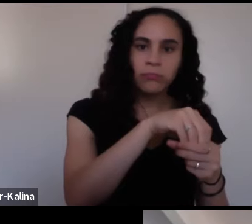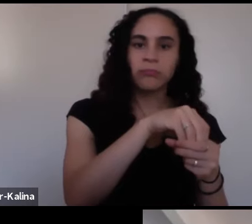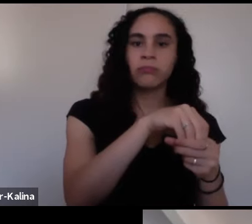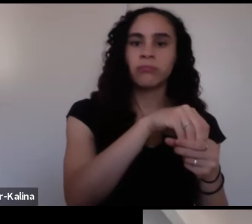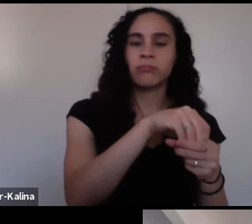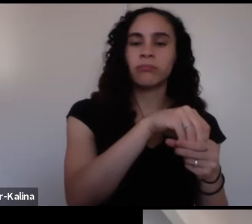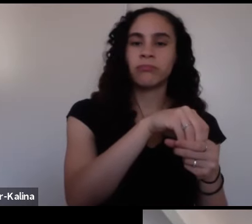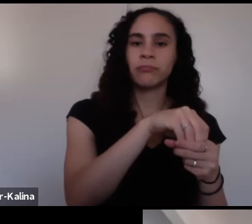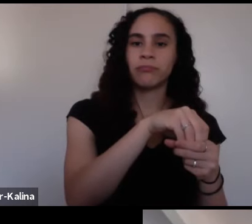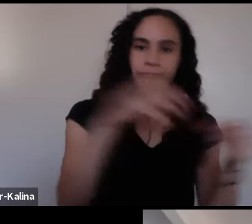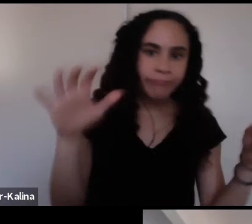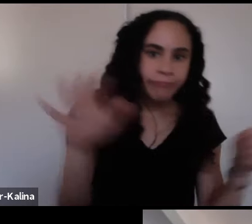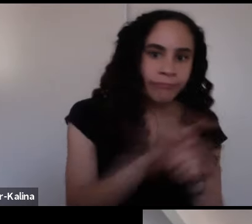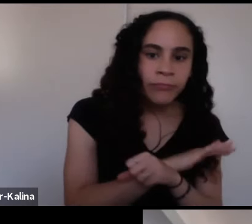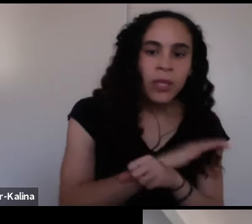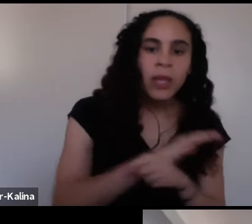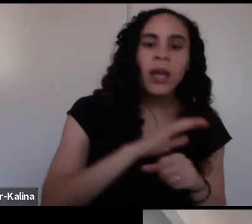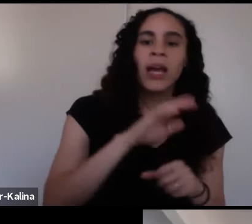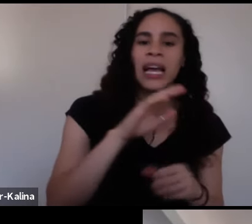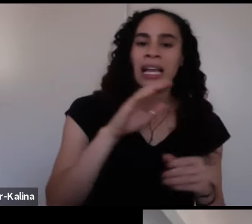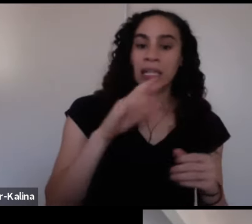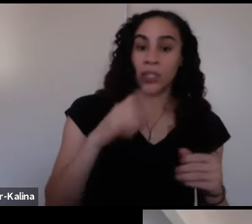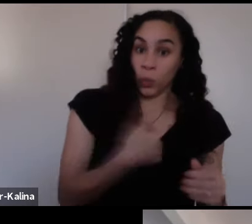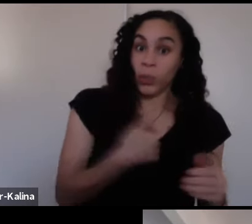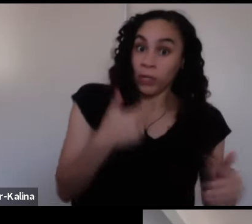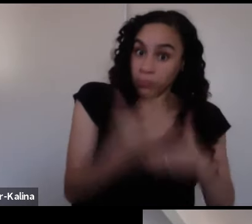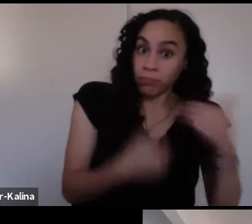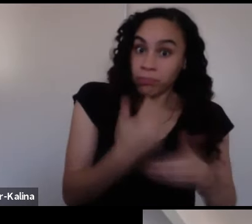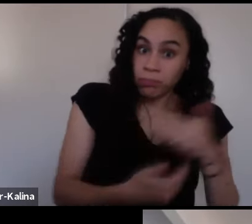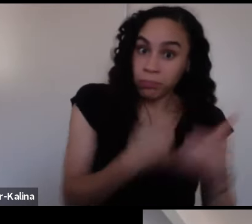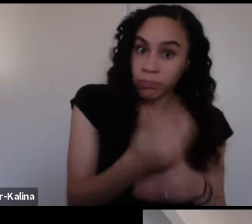feel like we are preaching to the choir.